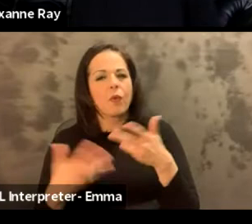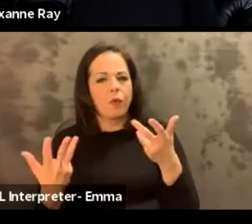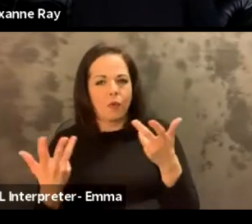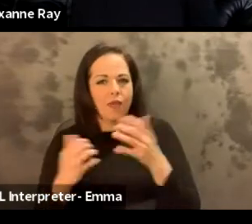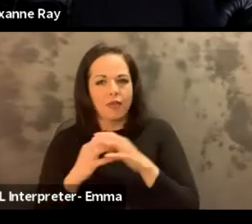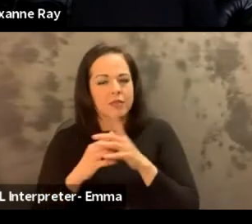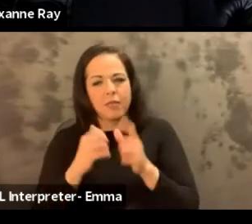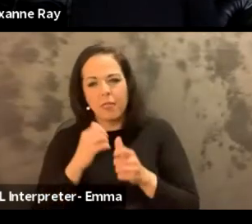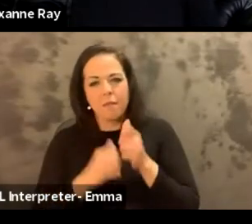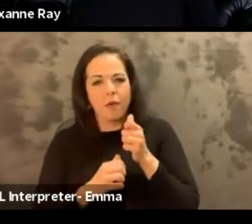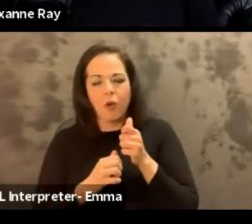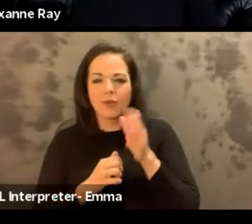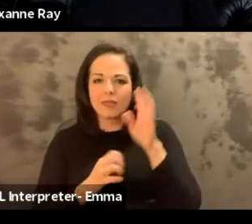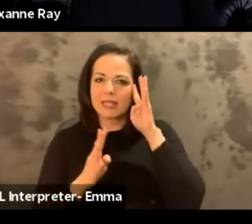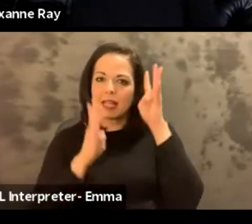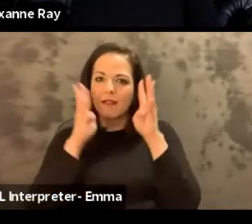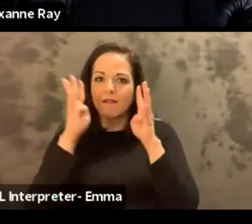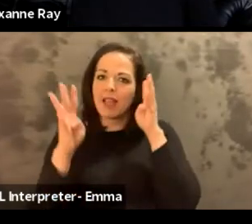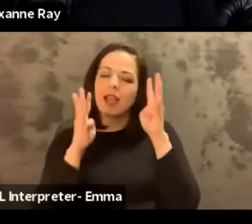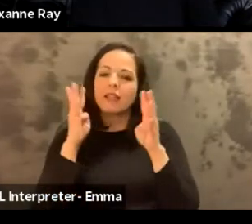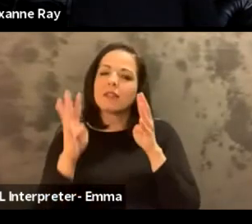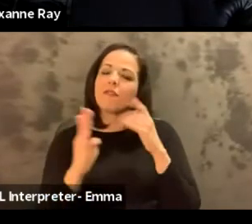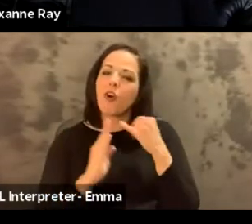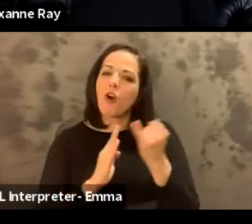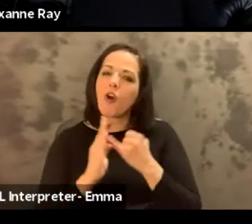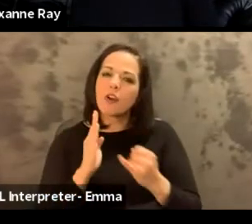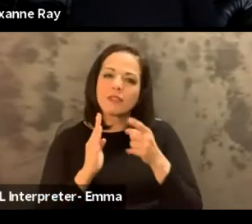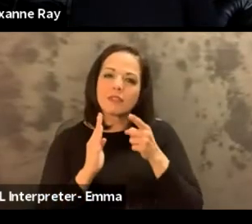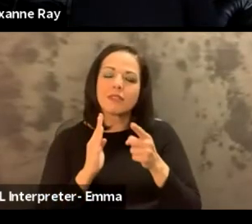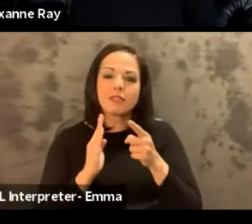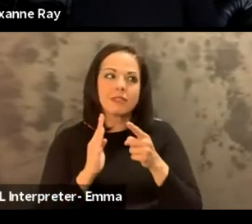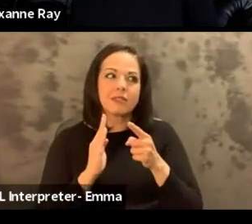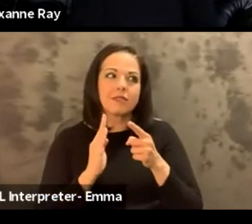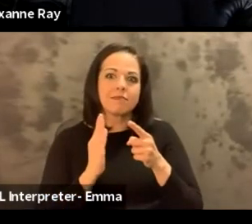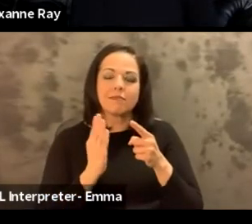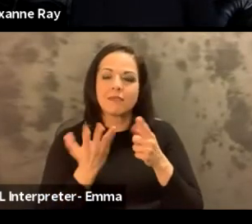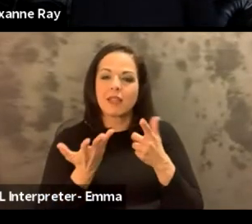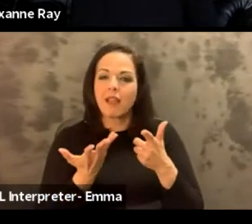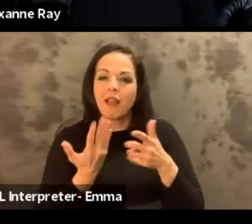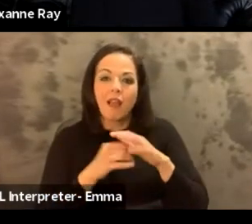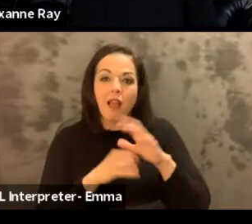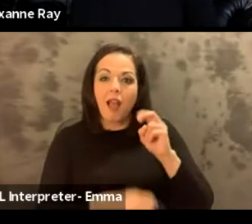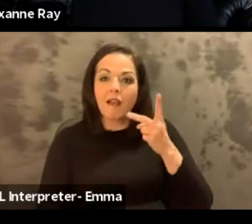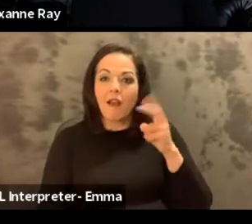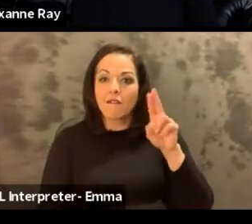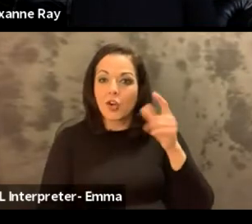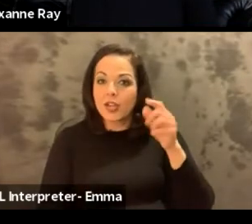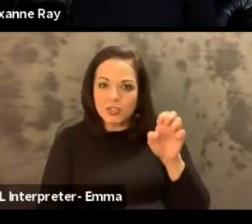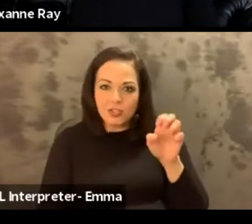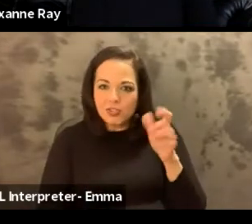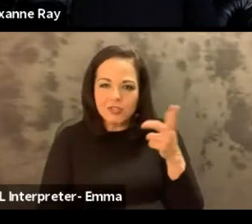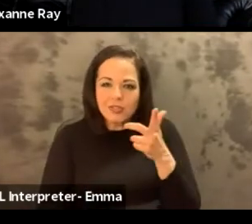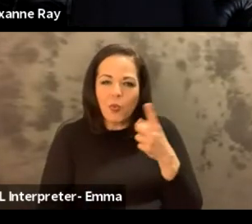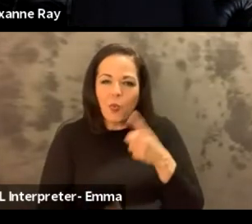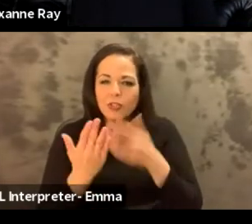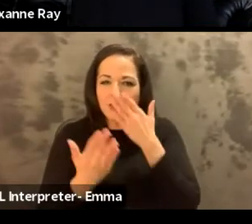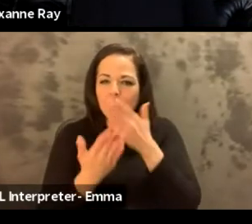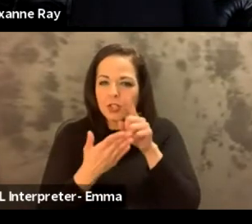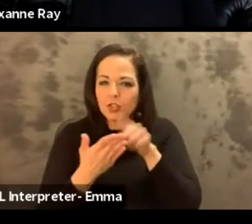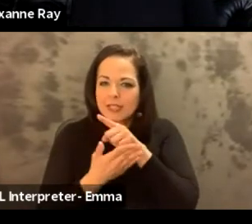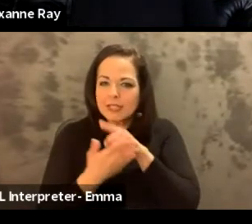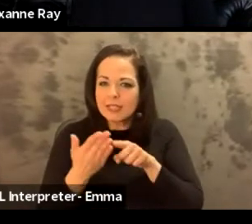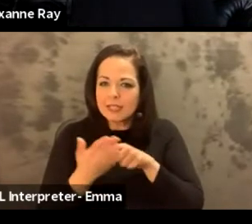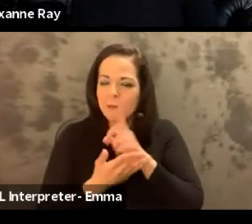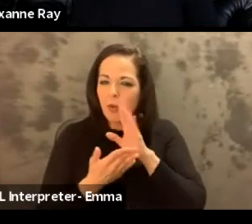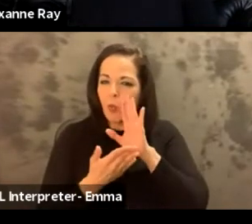what has been the most innovative arts coverage that you've experienced, and what for you is like the marker of good criticism for a